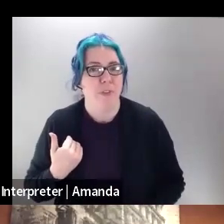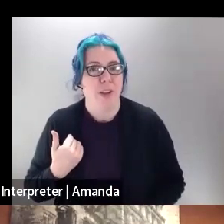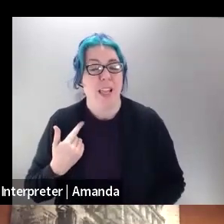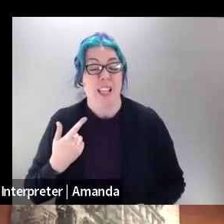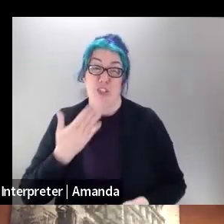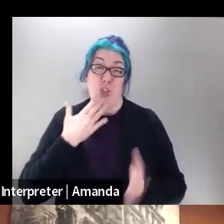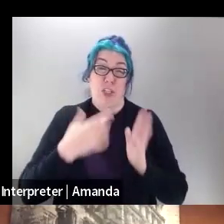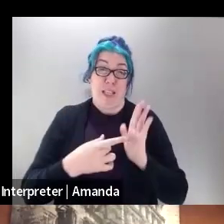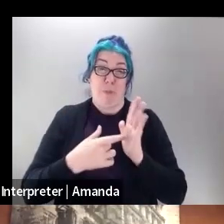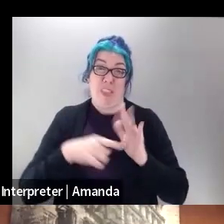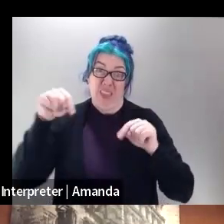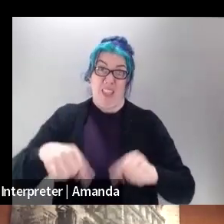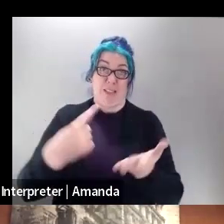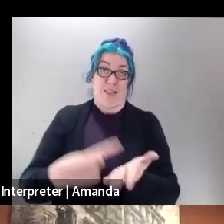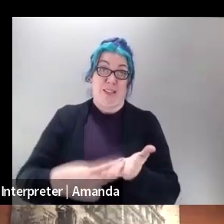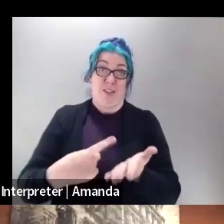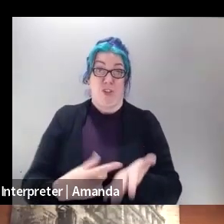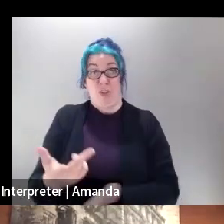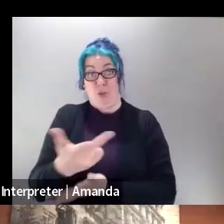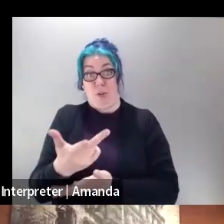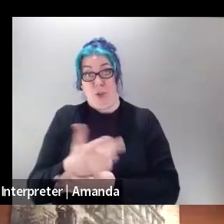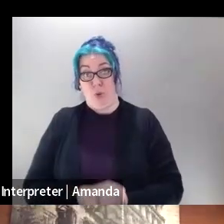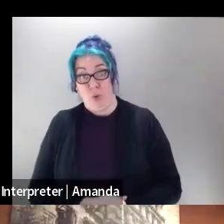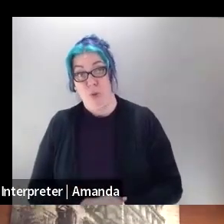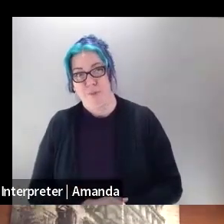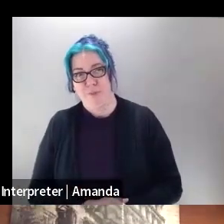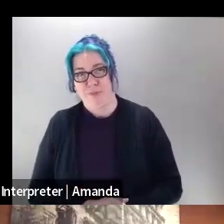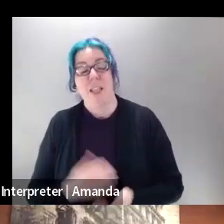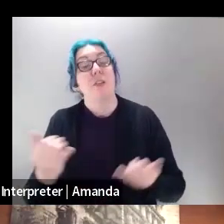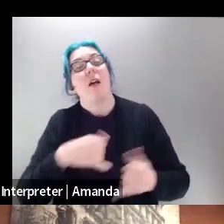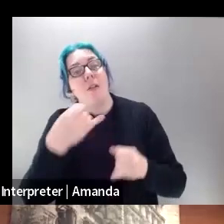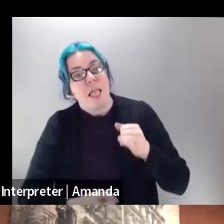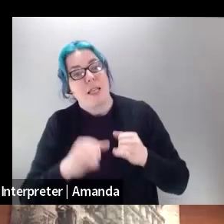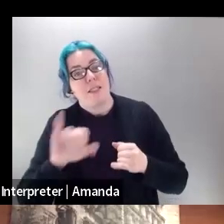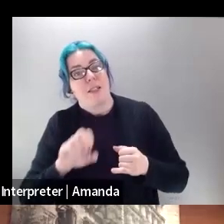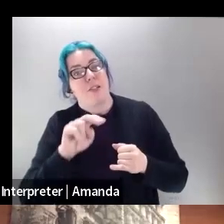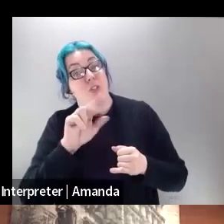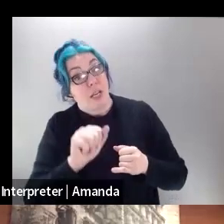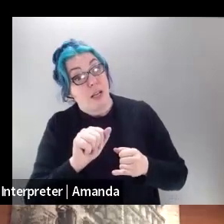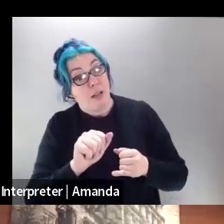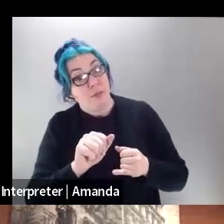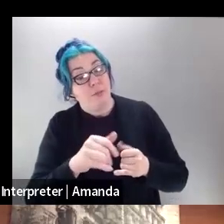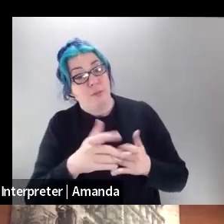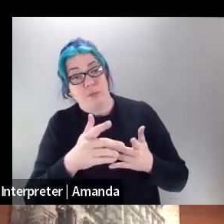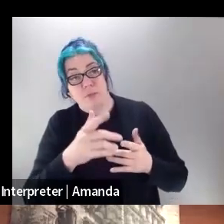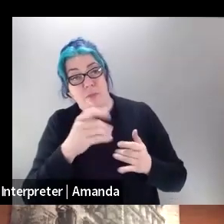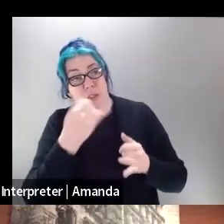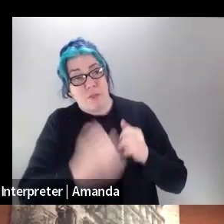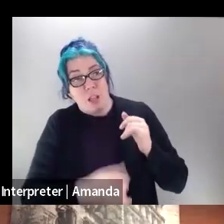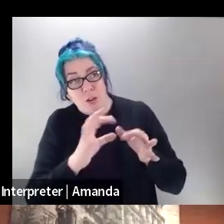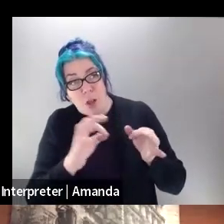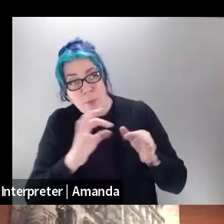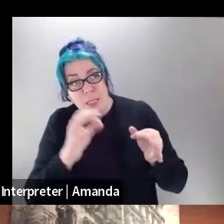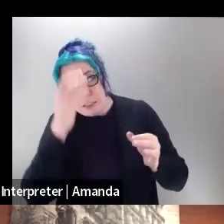that. And to take us home, I'm going to turn to Jenna. What is on your mind? It doesn't have to be a conclusion. You don't have to facilitate this. That's